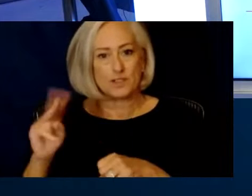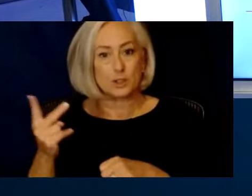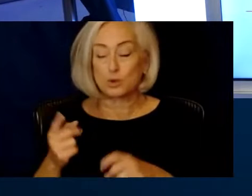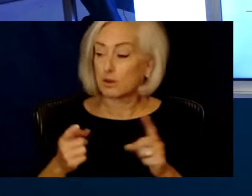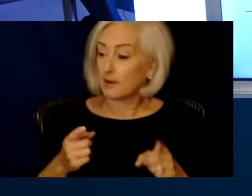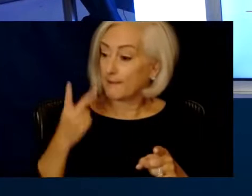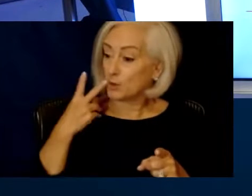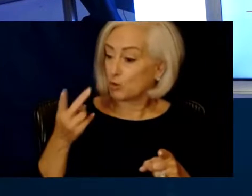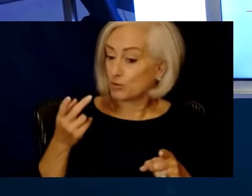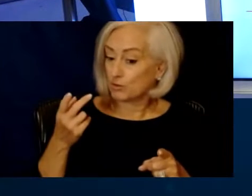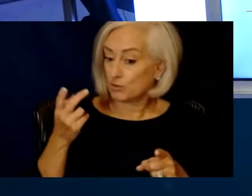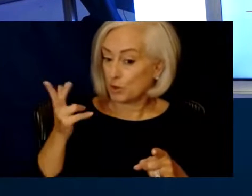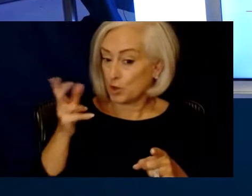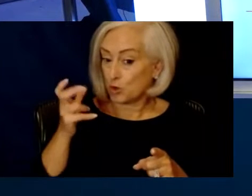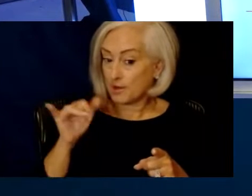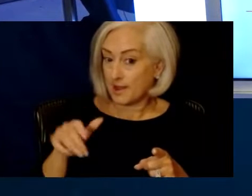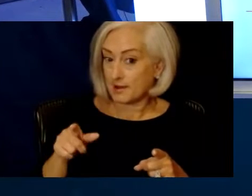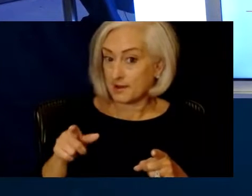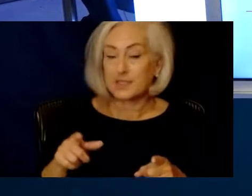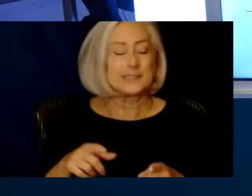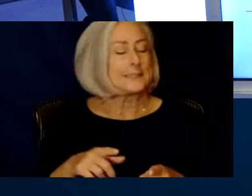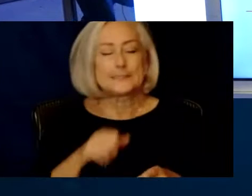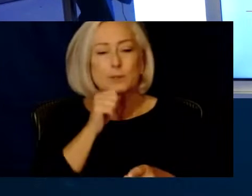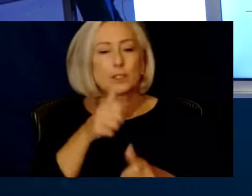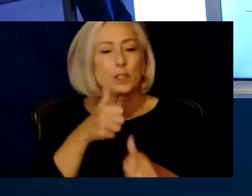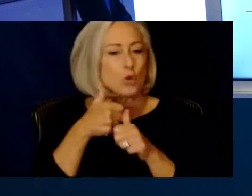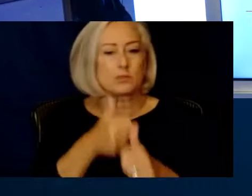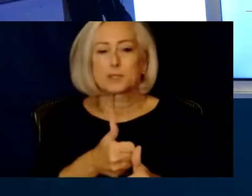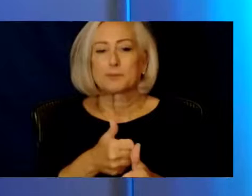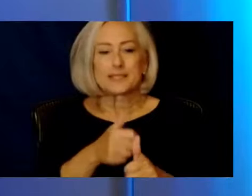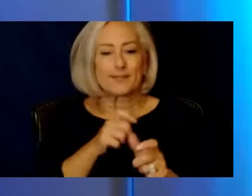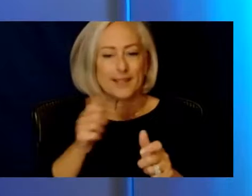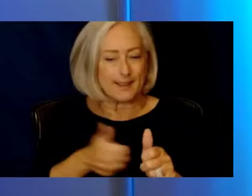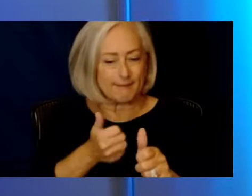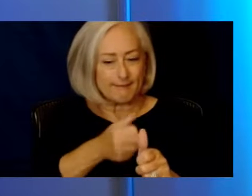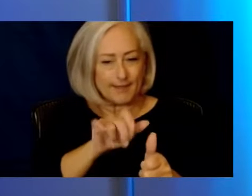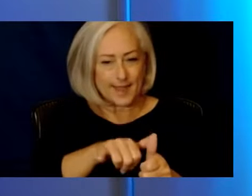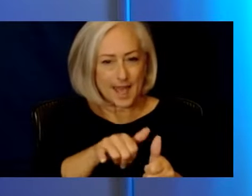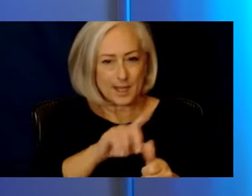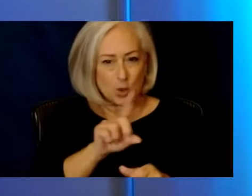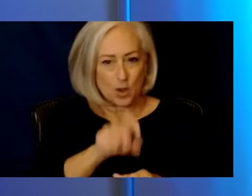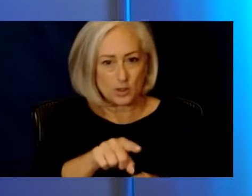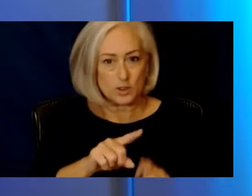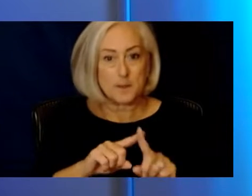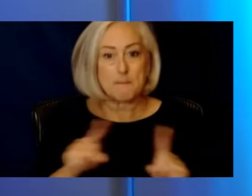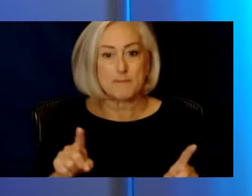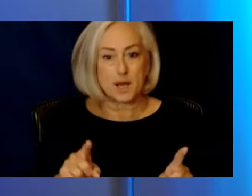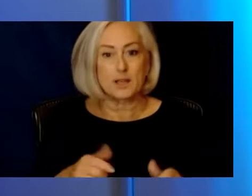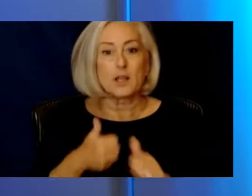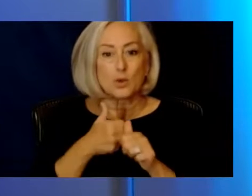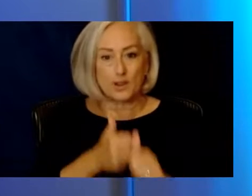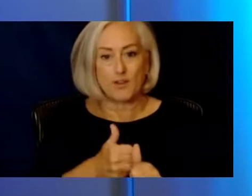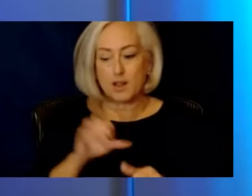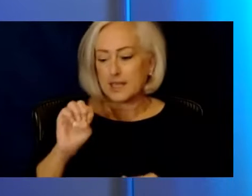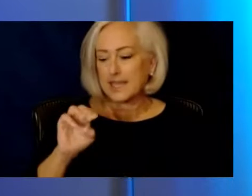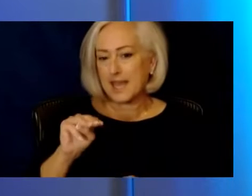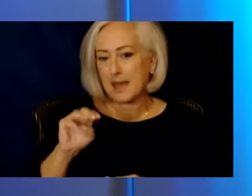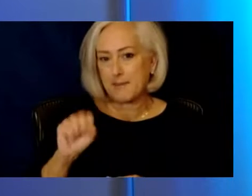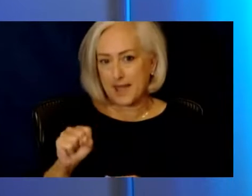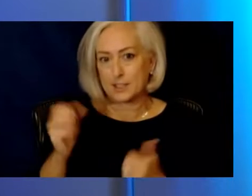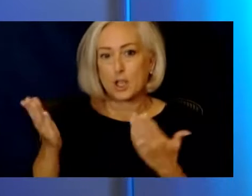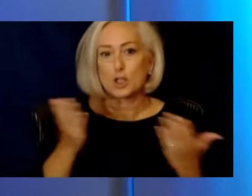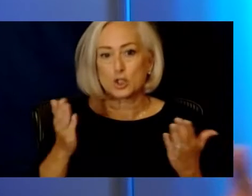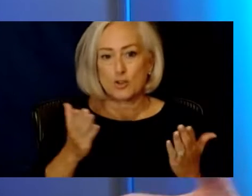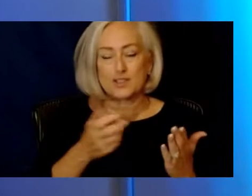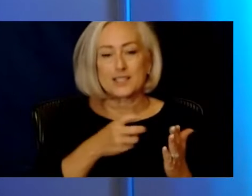Well, we don't track specifically on that question, but one of the things we do track on are EMS, or emergency services transports